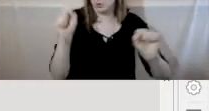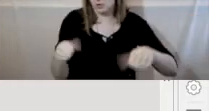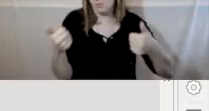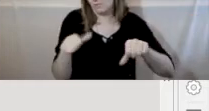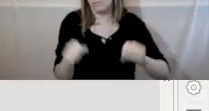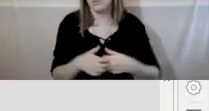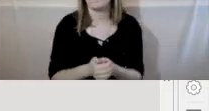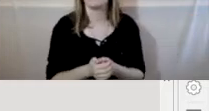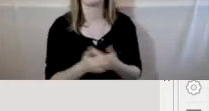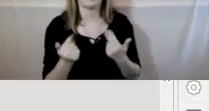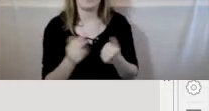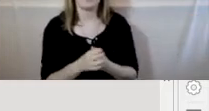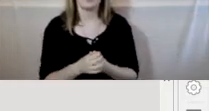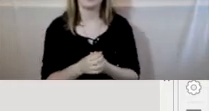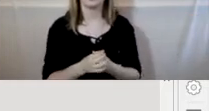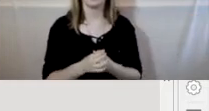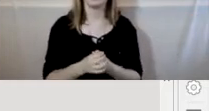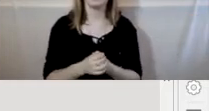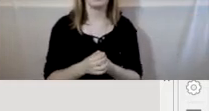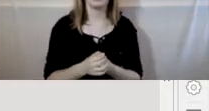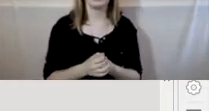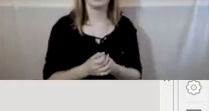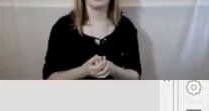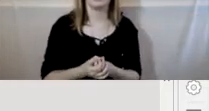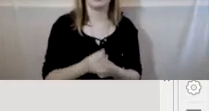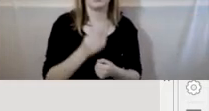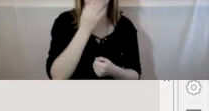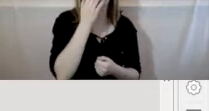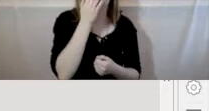situation. So